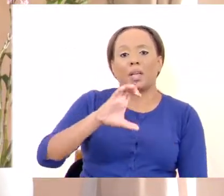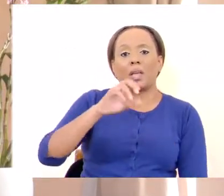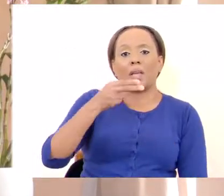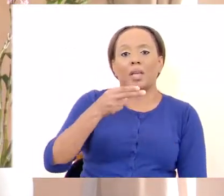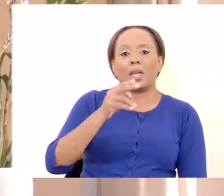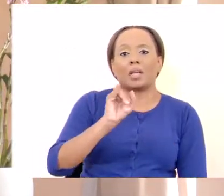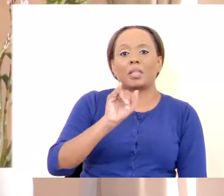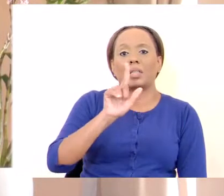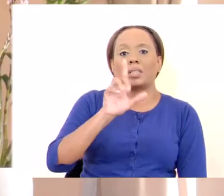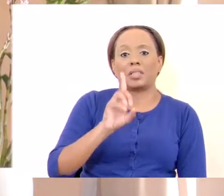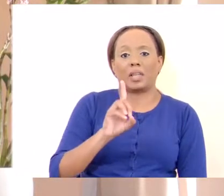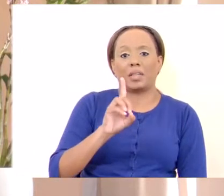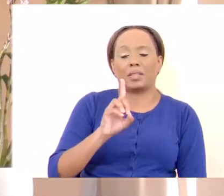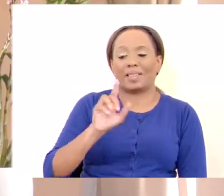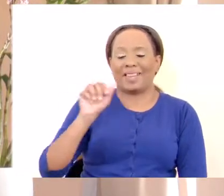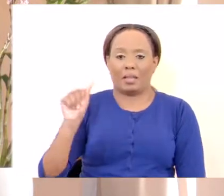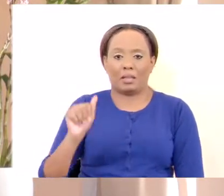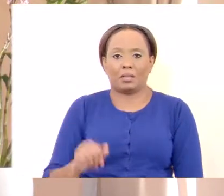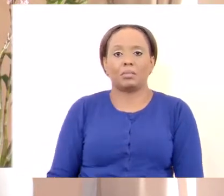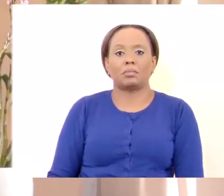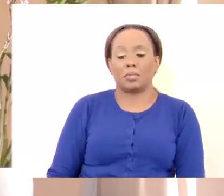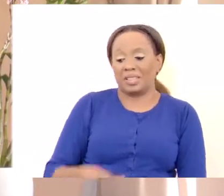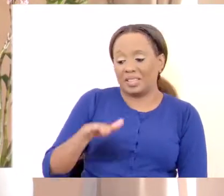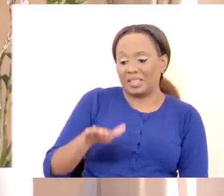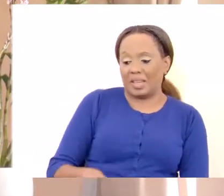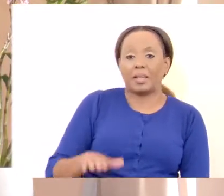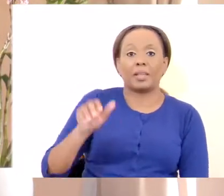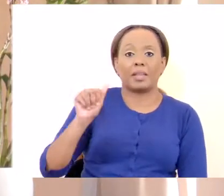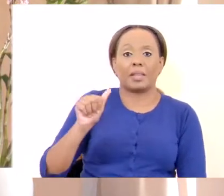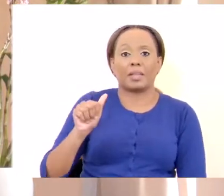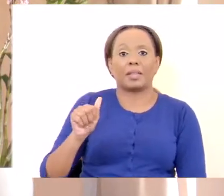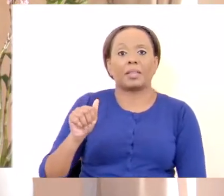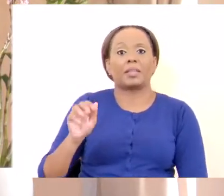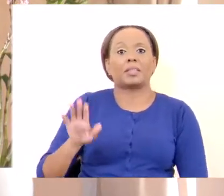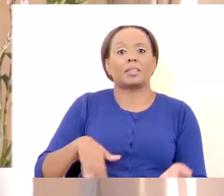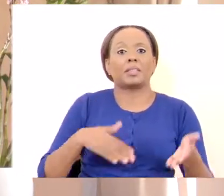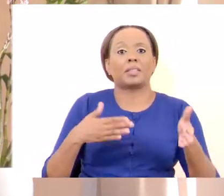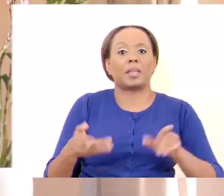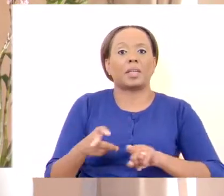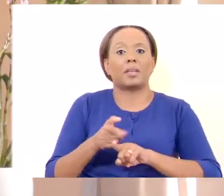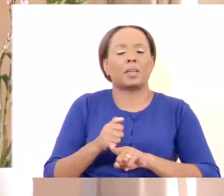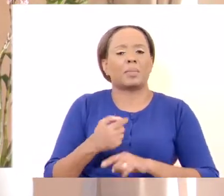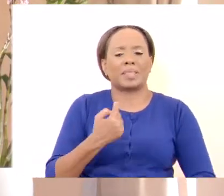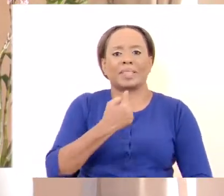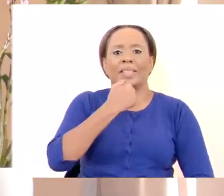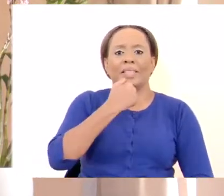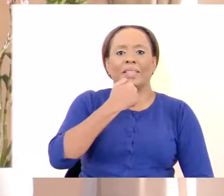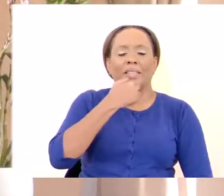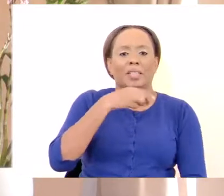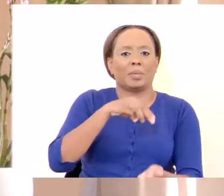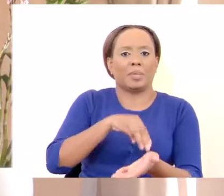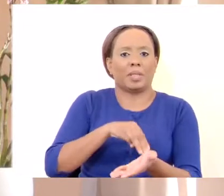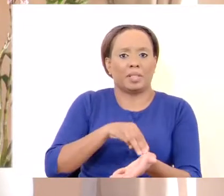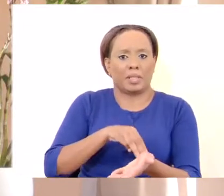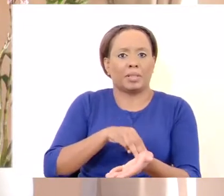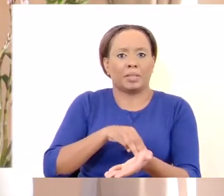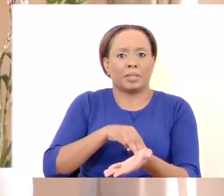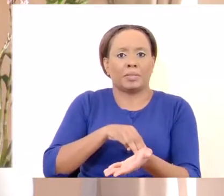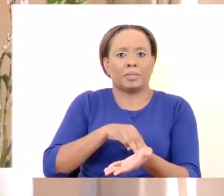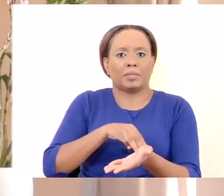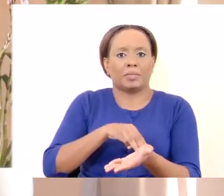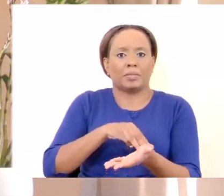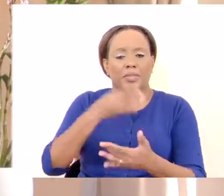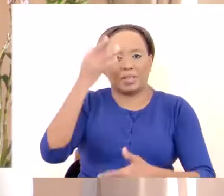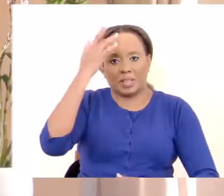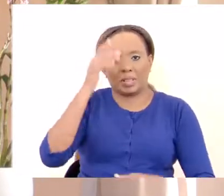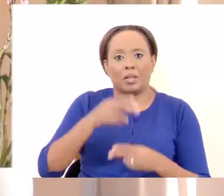first child to die in Barbados from a new, uncommon, but serious medical condition, now known globally